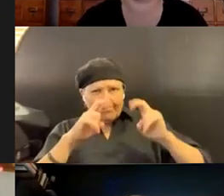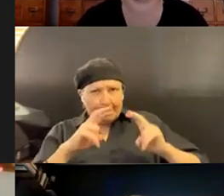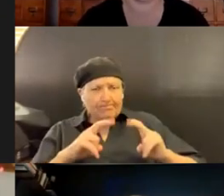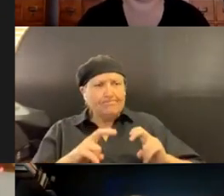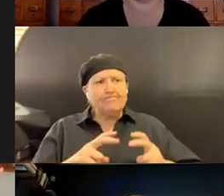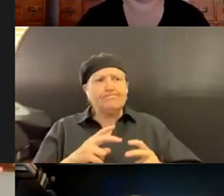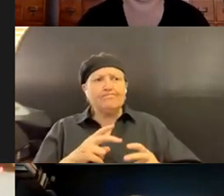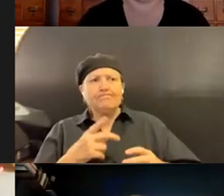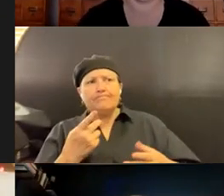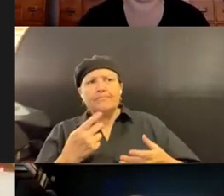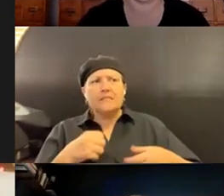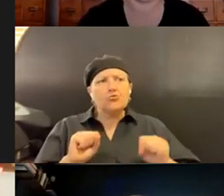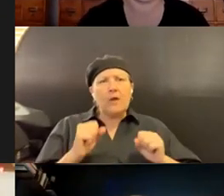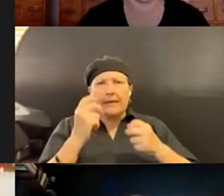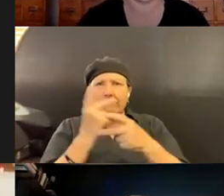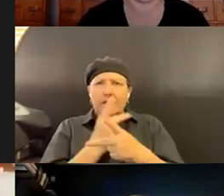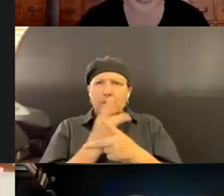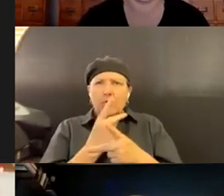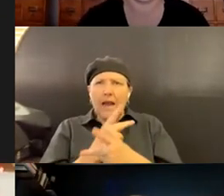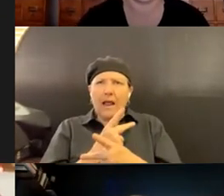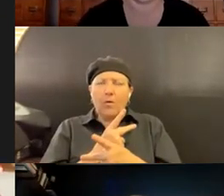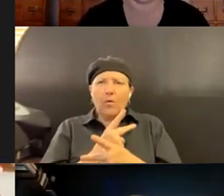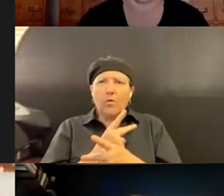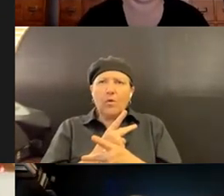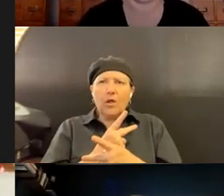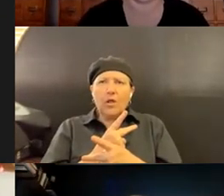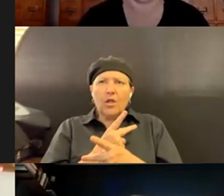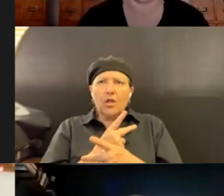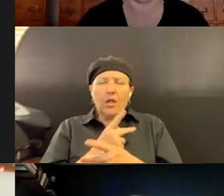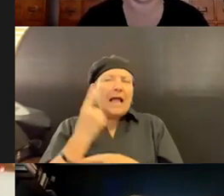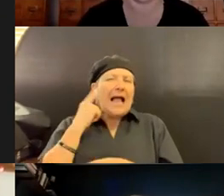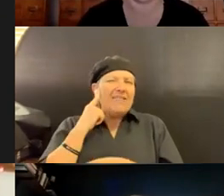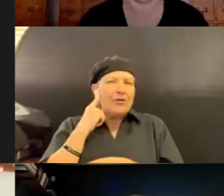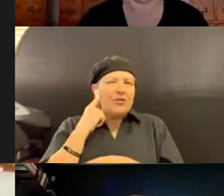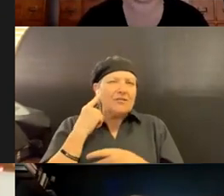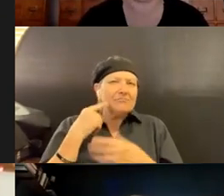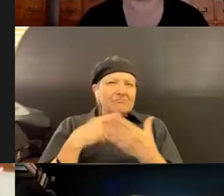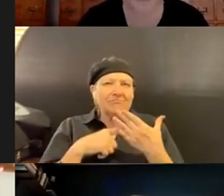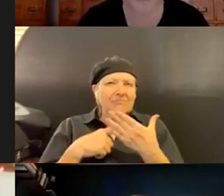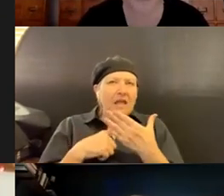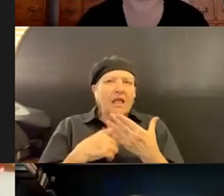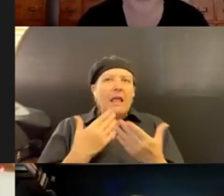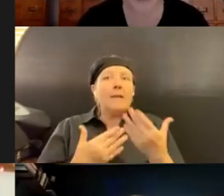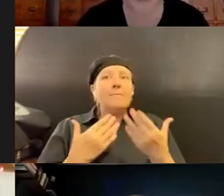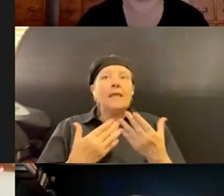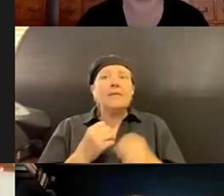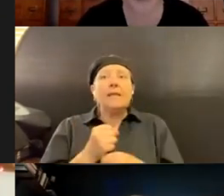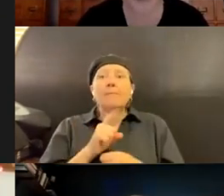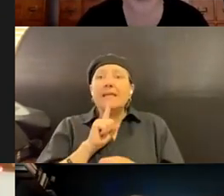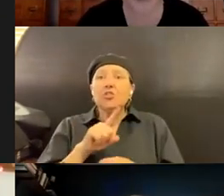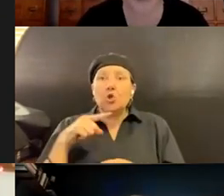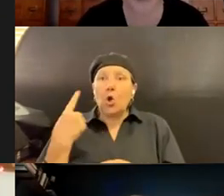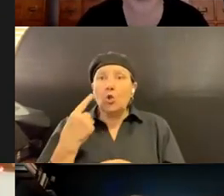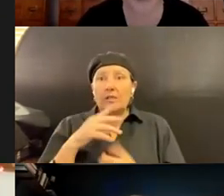I think it's basically, I've heard some rumblings that they wanted to make sure only students were getting